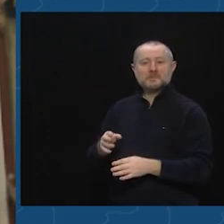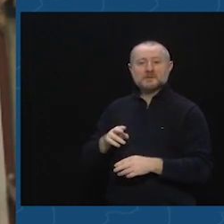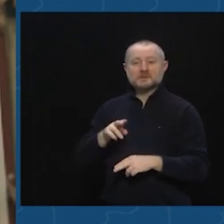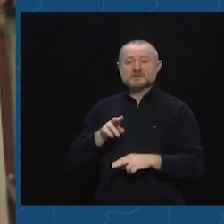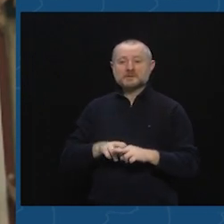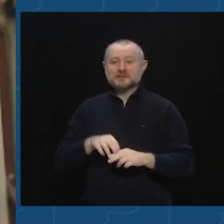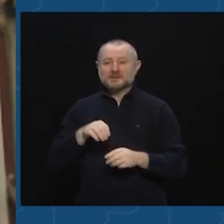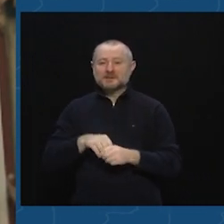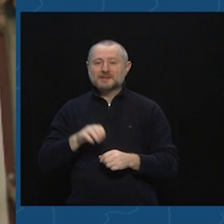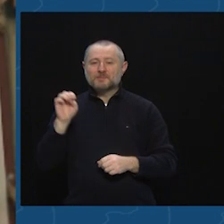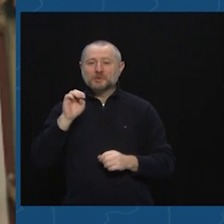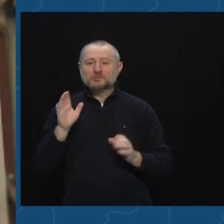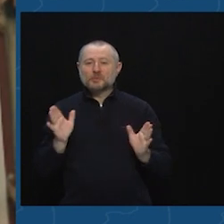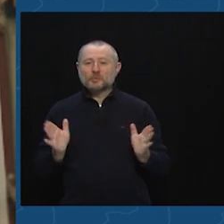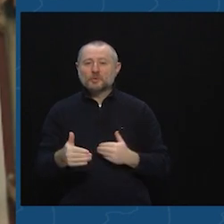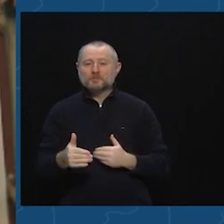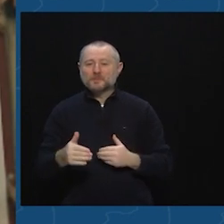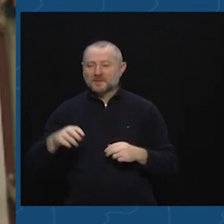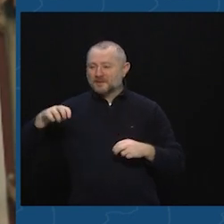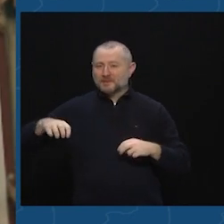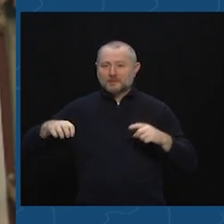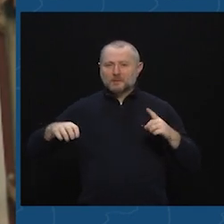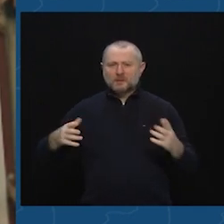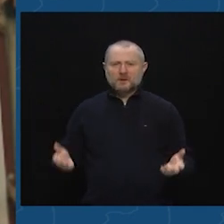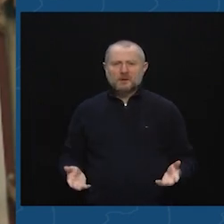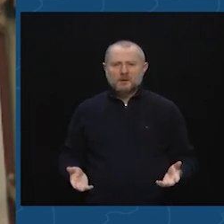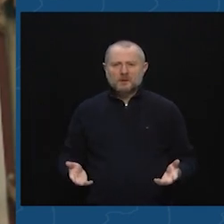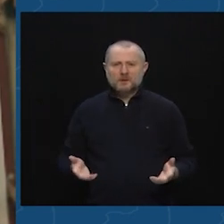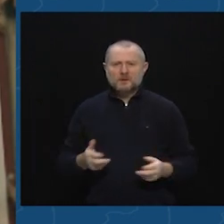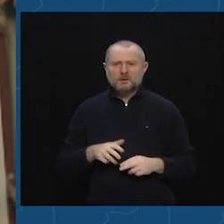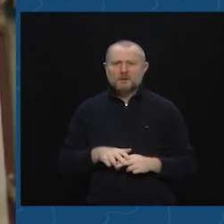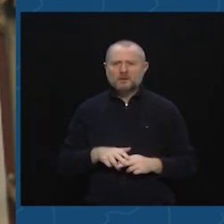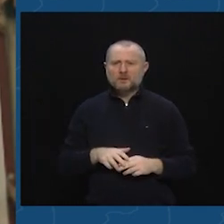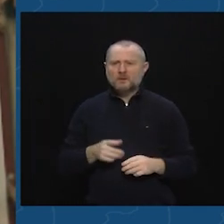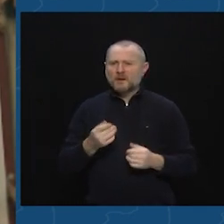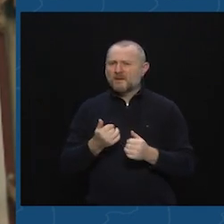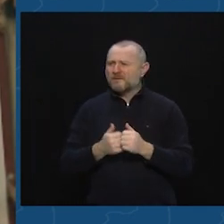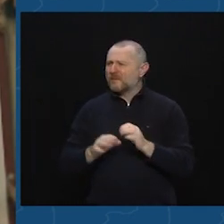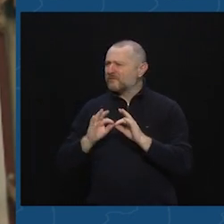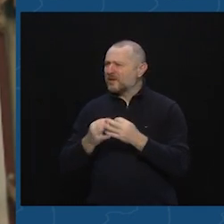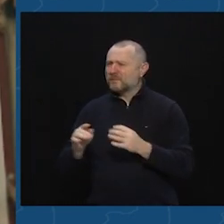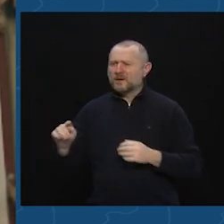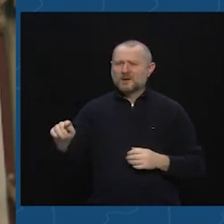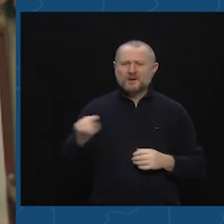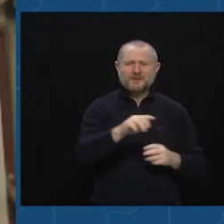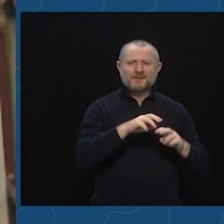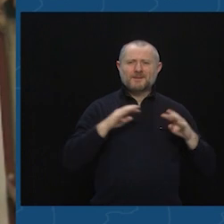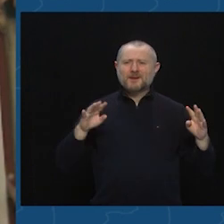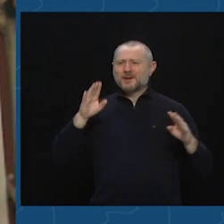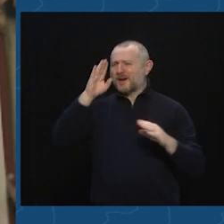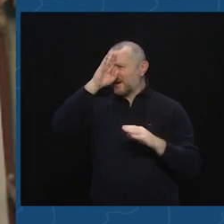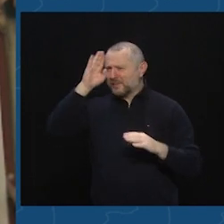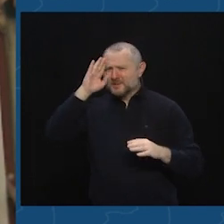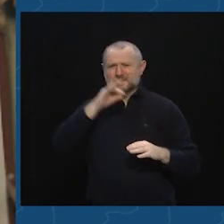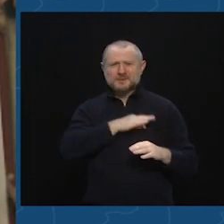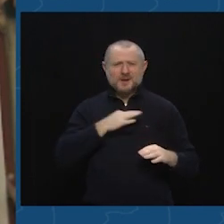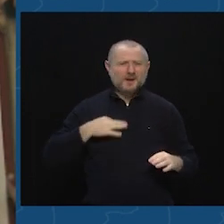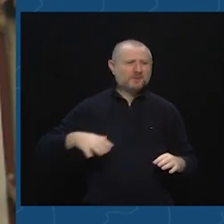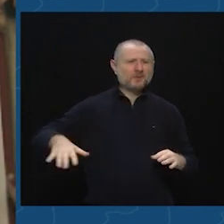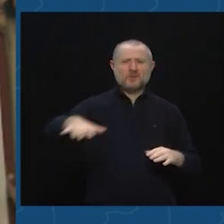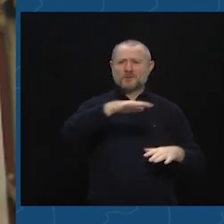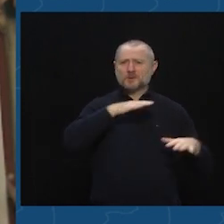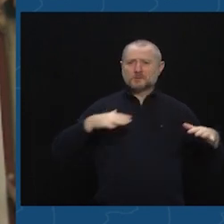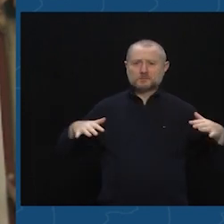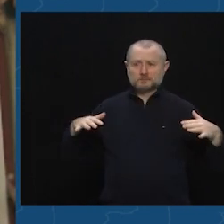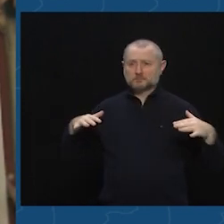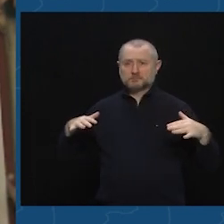time were families, a child, and hospital staff. But that was only one